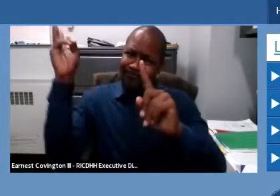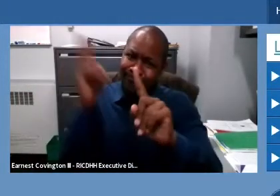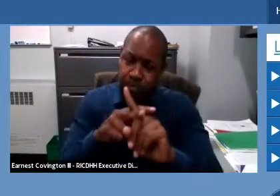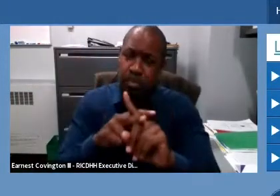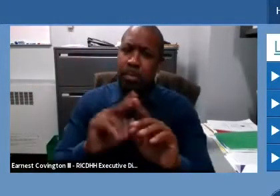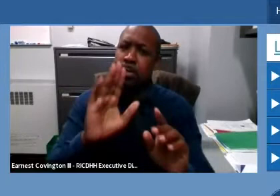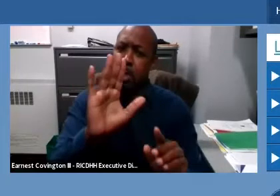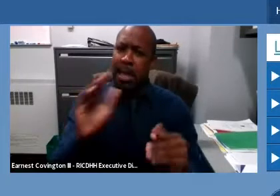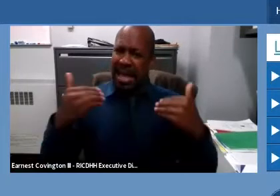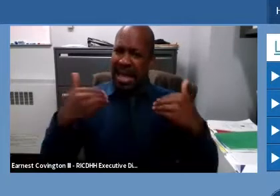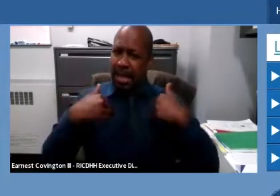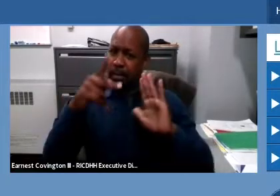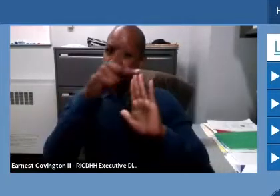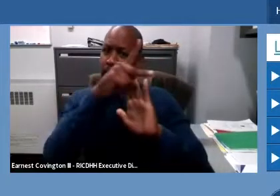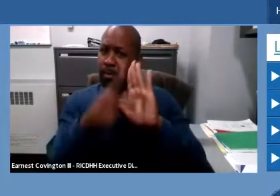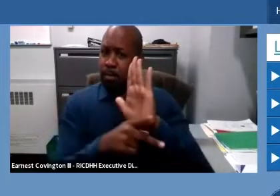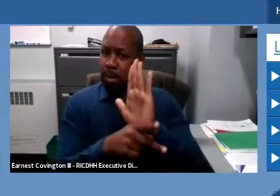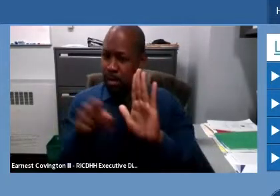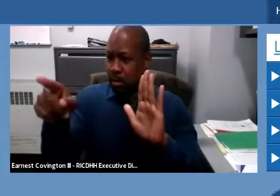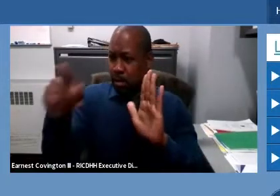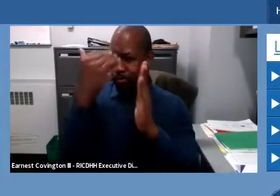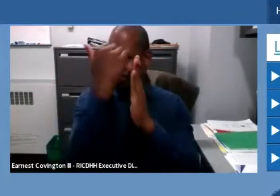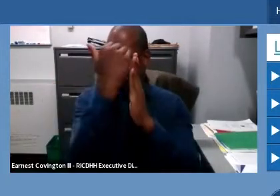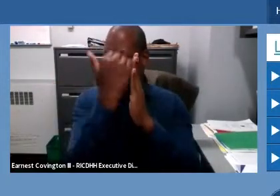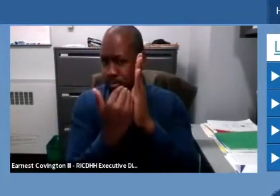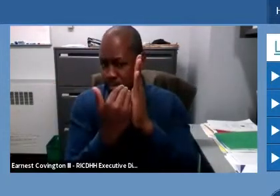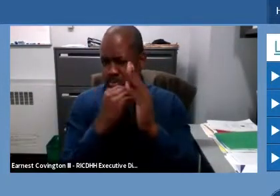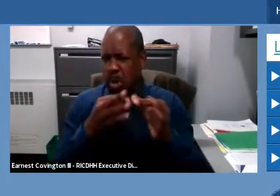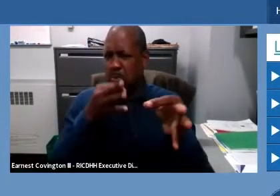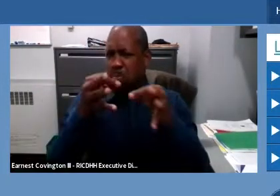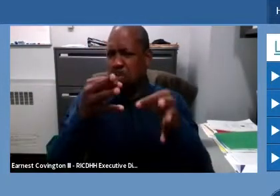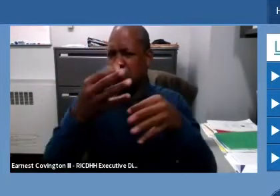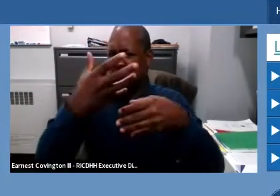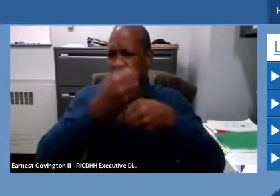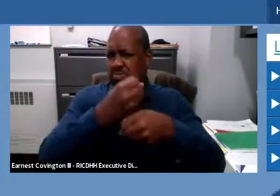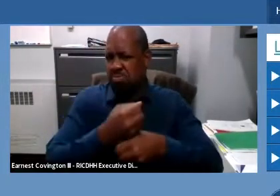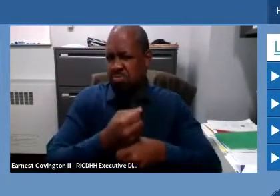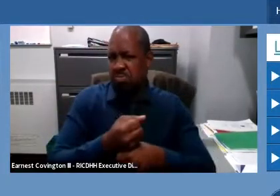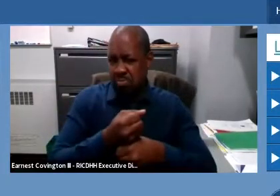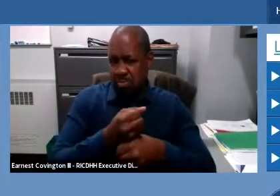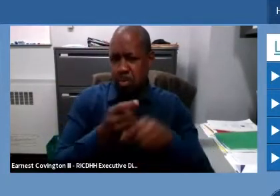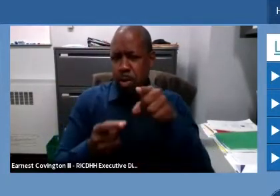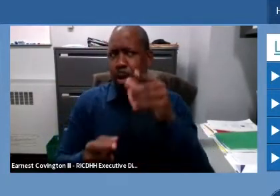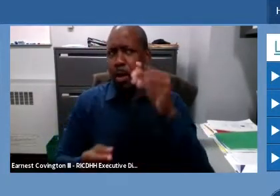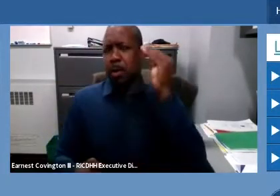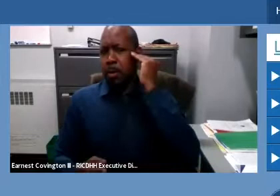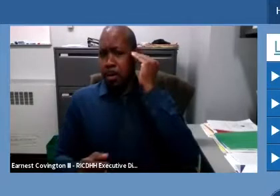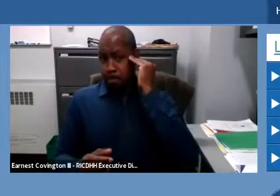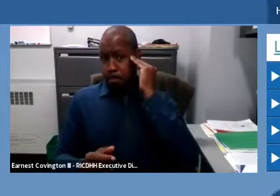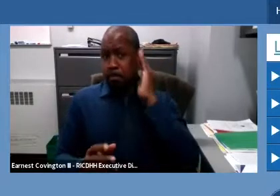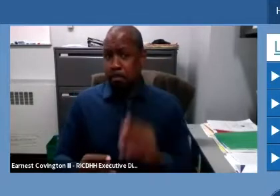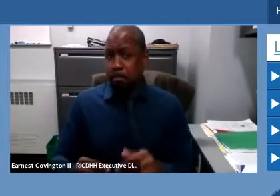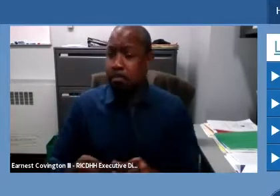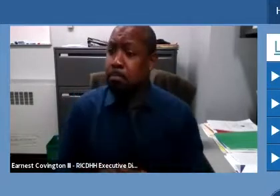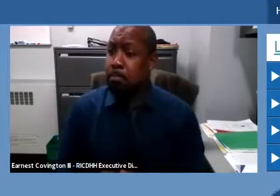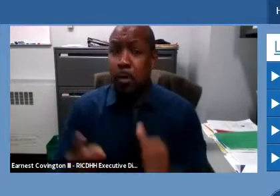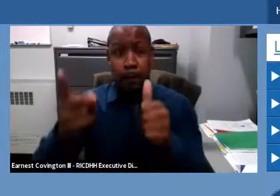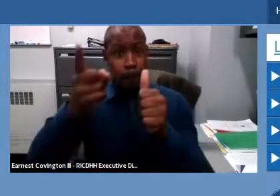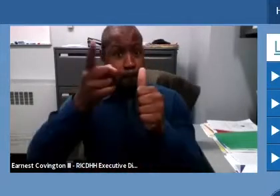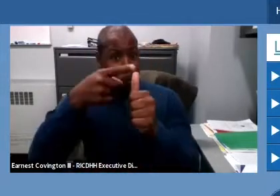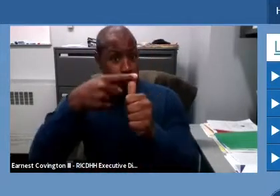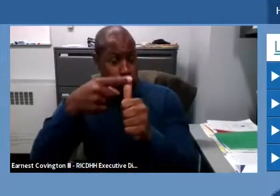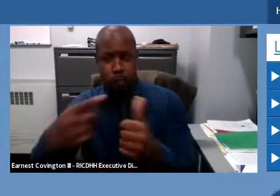So now this is licensee complaints. They do, however, have policies and rules, and I want to briefly explain those to